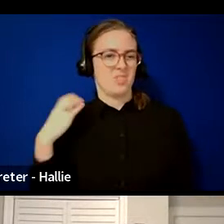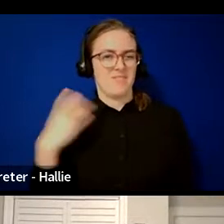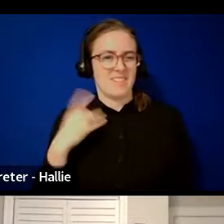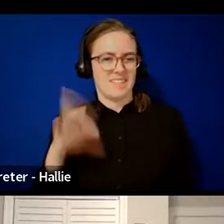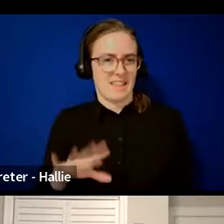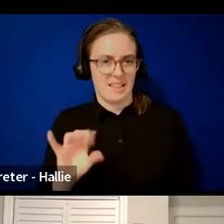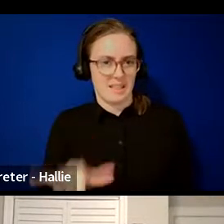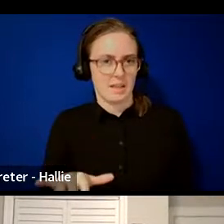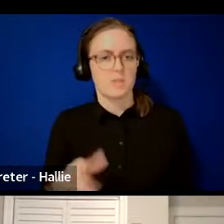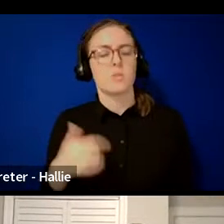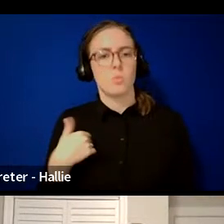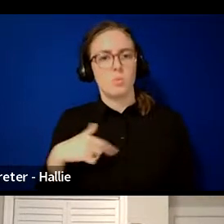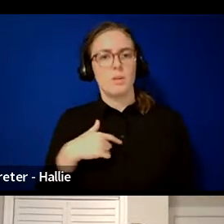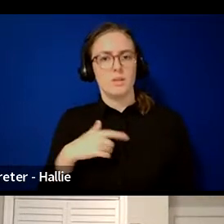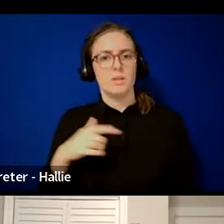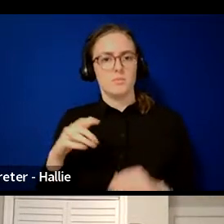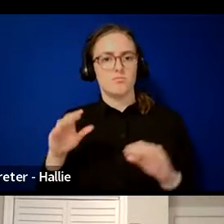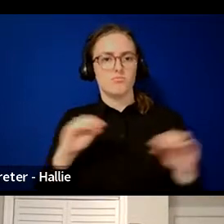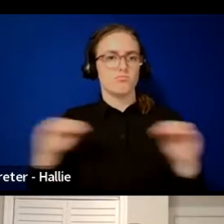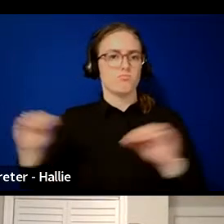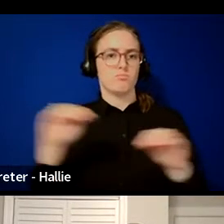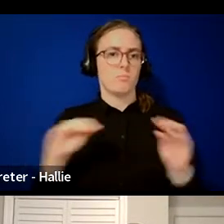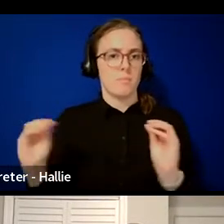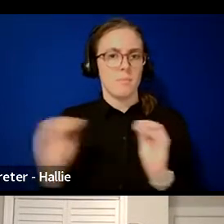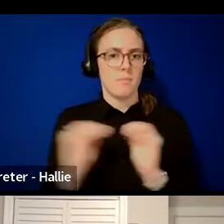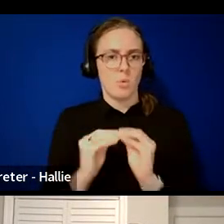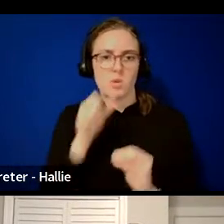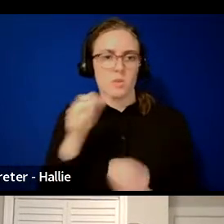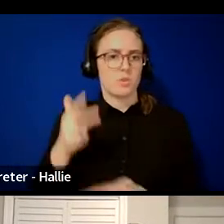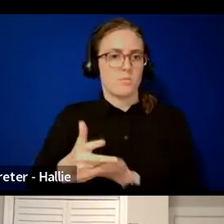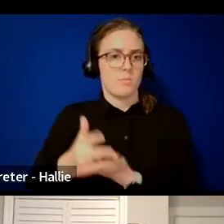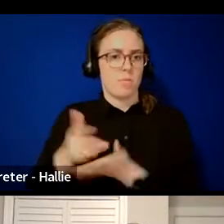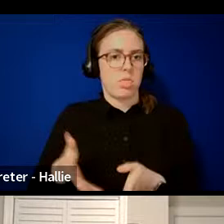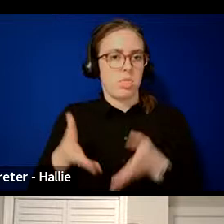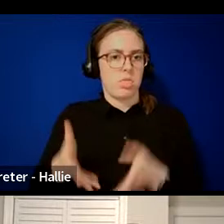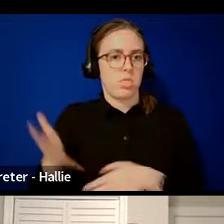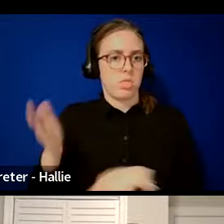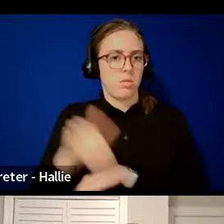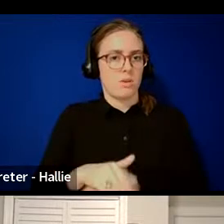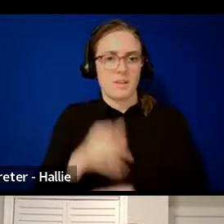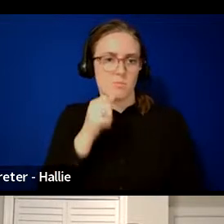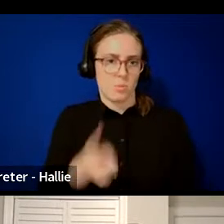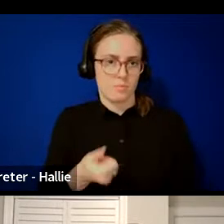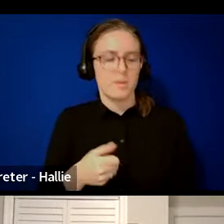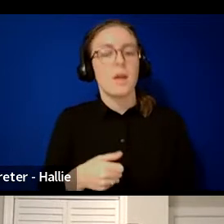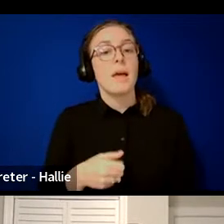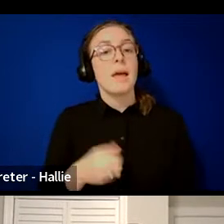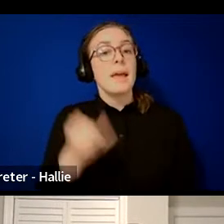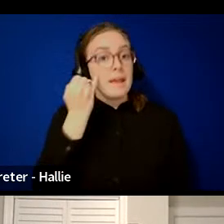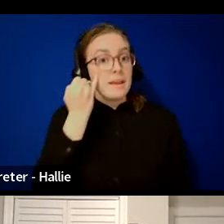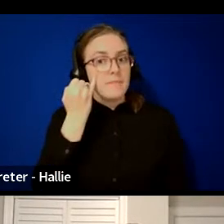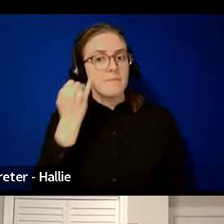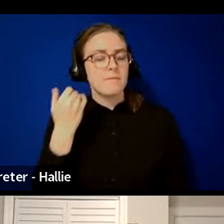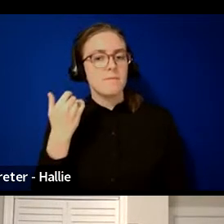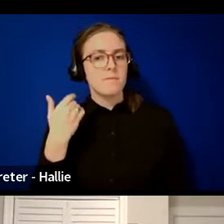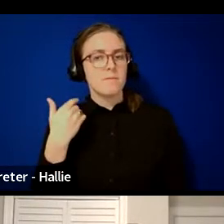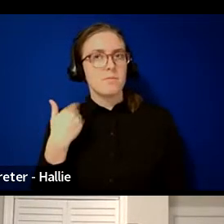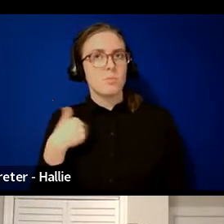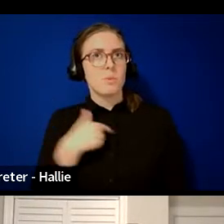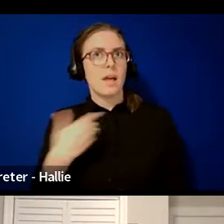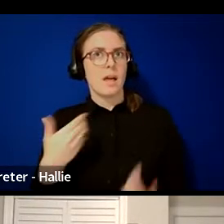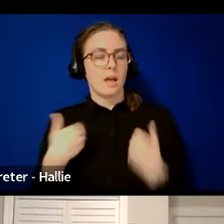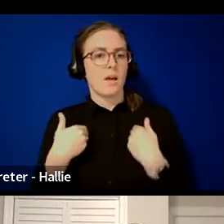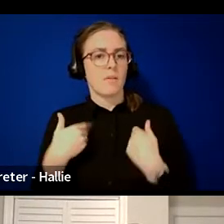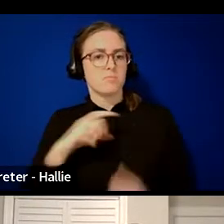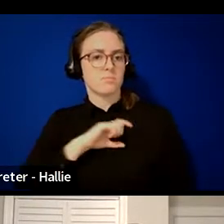posts. If we have someone doing a report or something like that, I will ask them to come